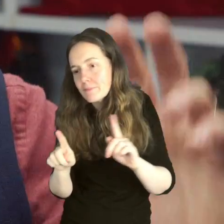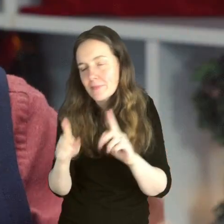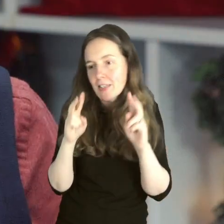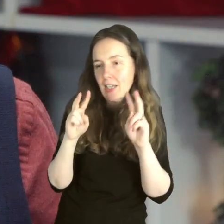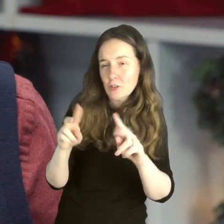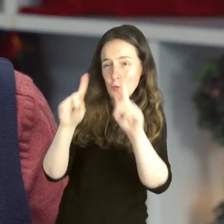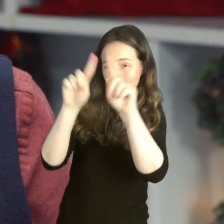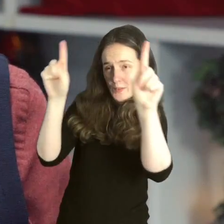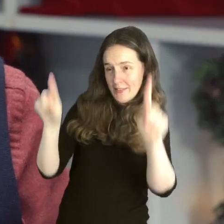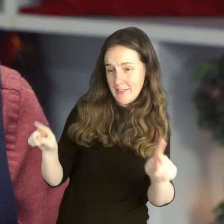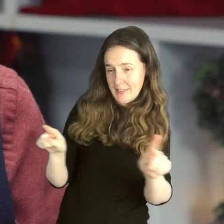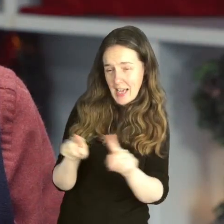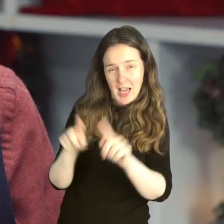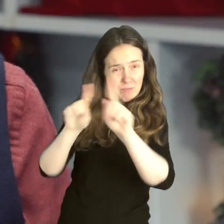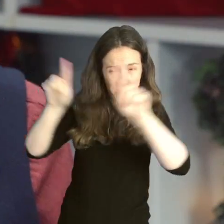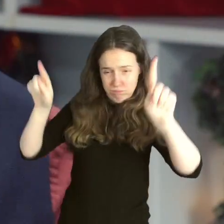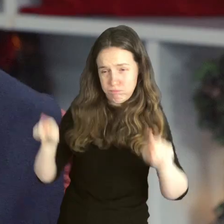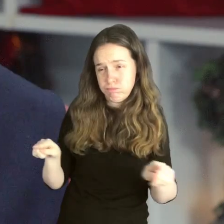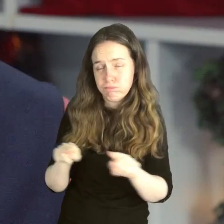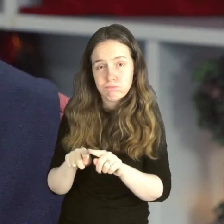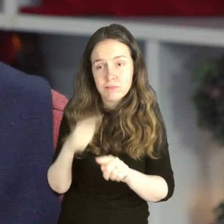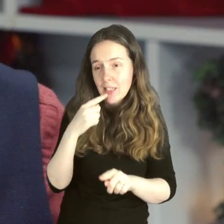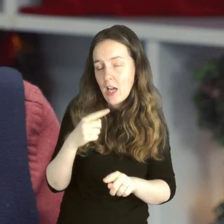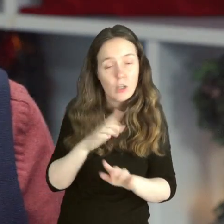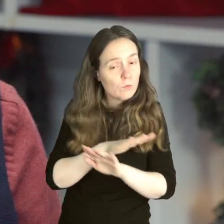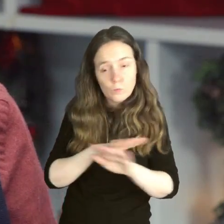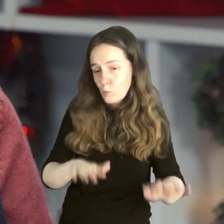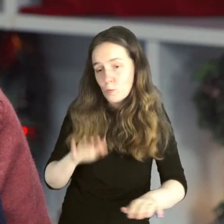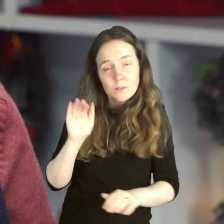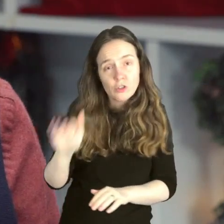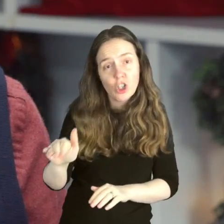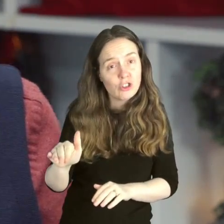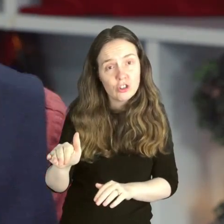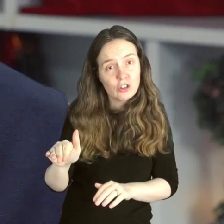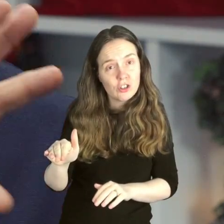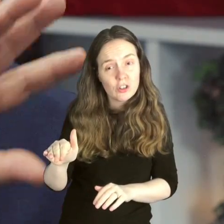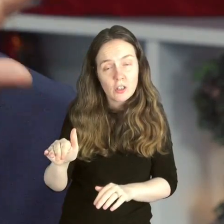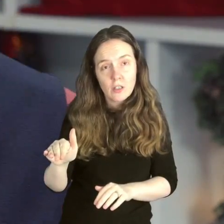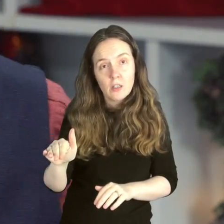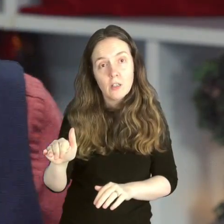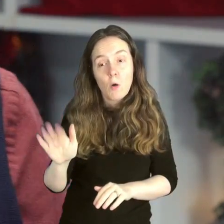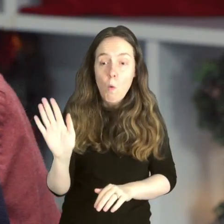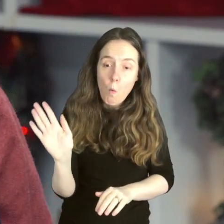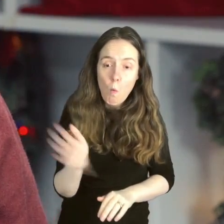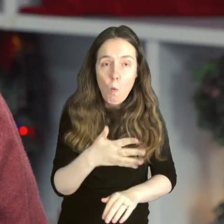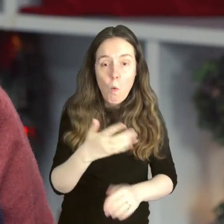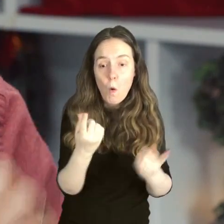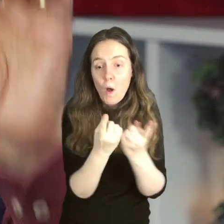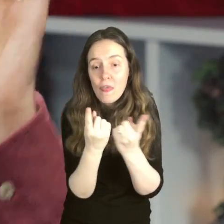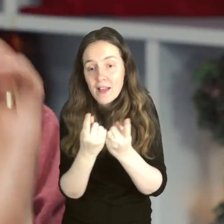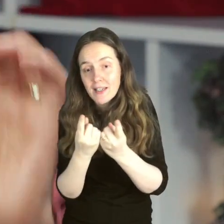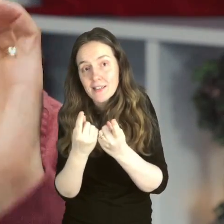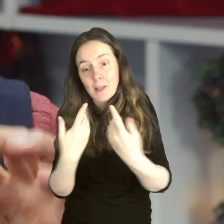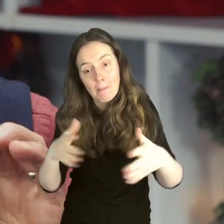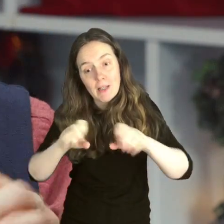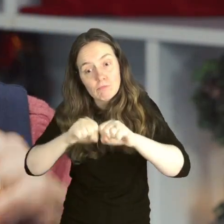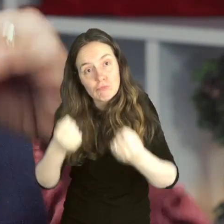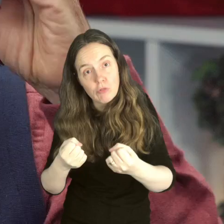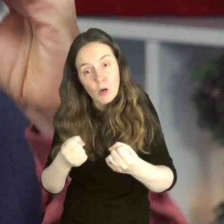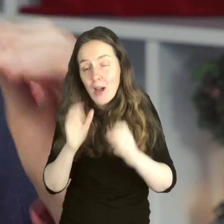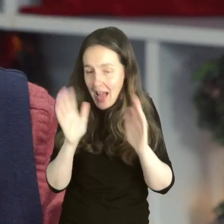this huge sign that said, "Do not touch. All breakages must